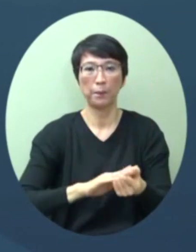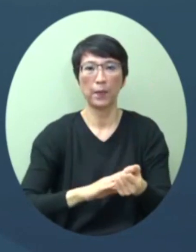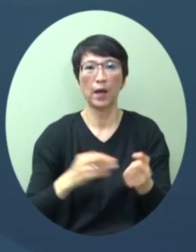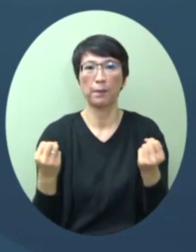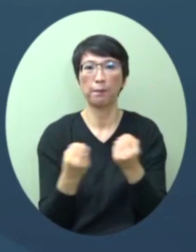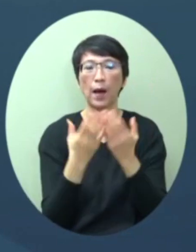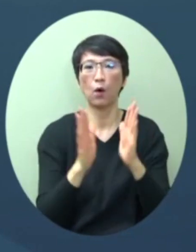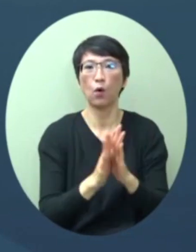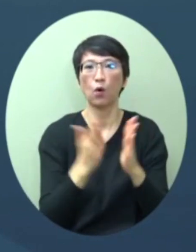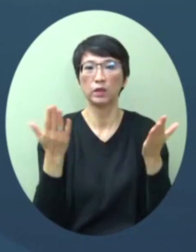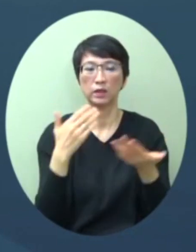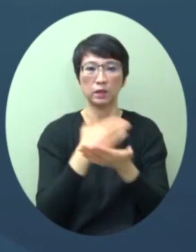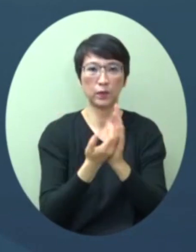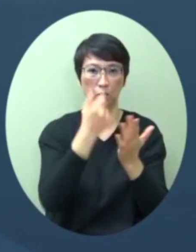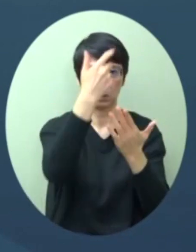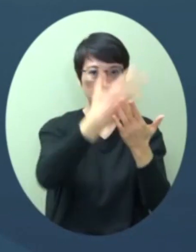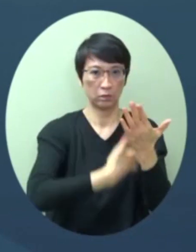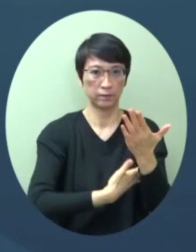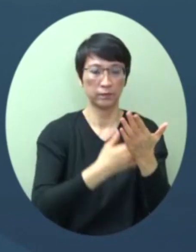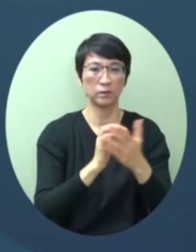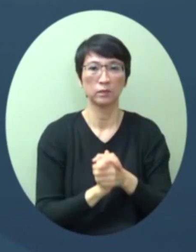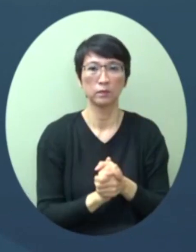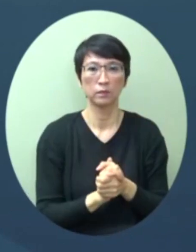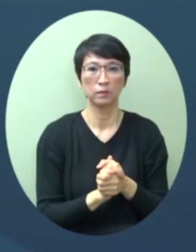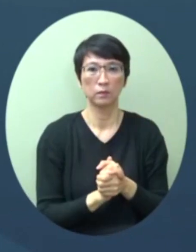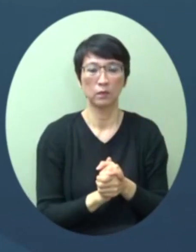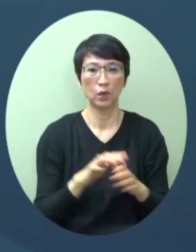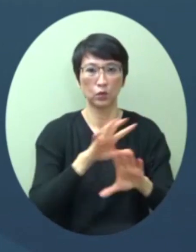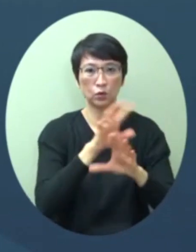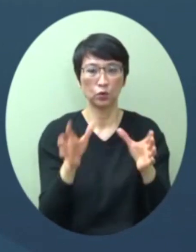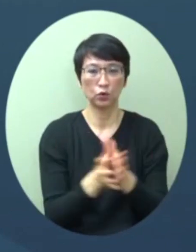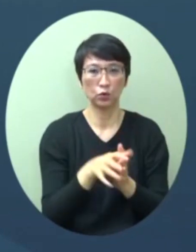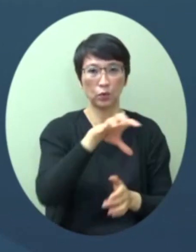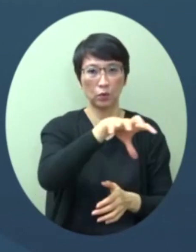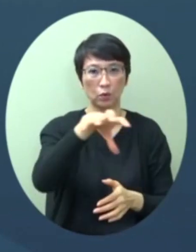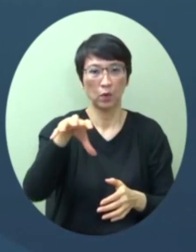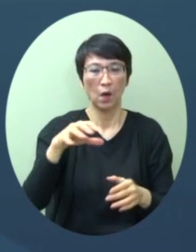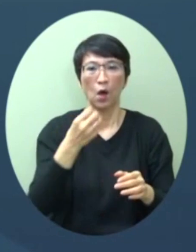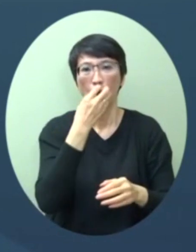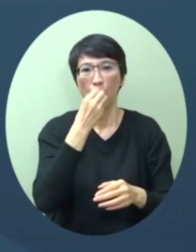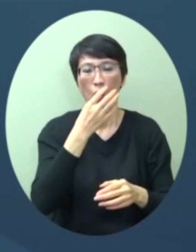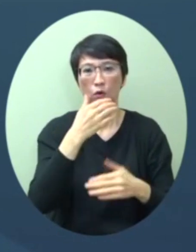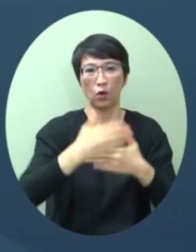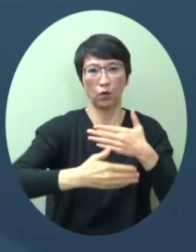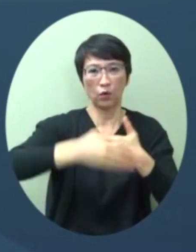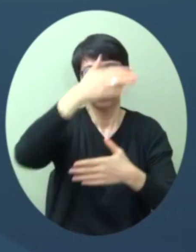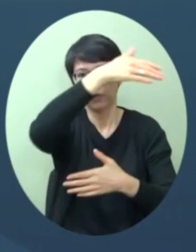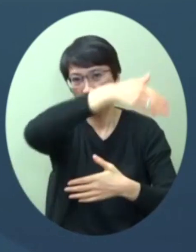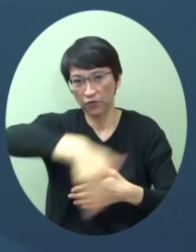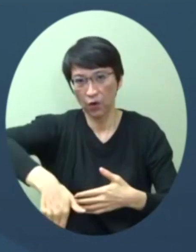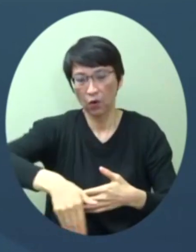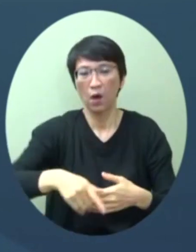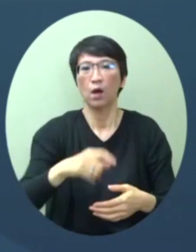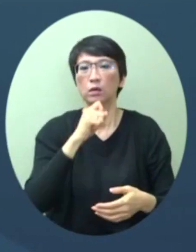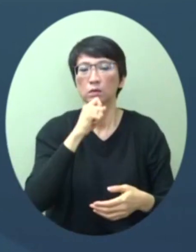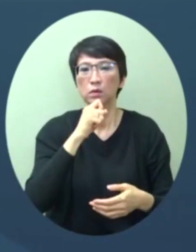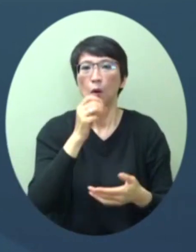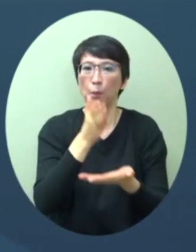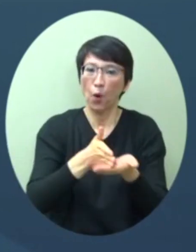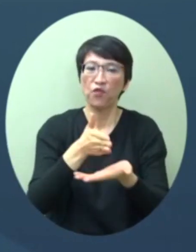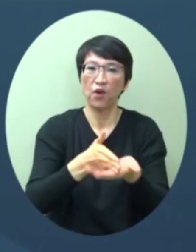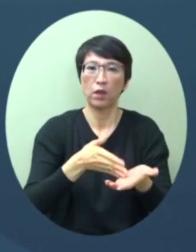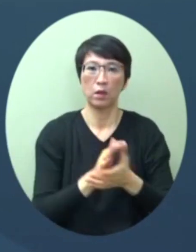and city lockdown has also been adopted by some governments but they differ in a way that this lockdown